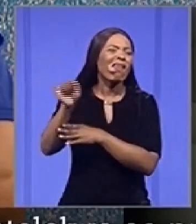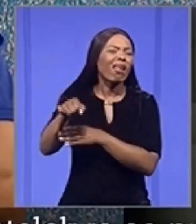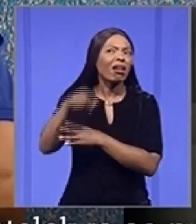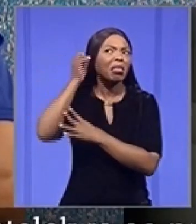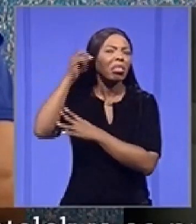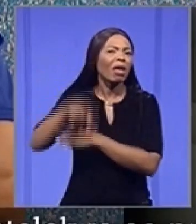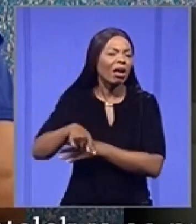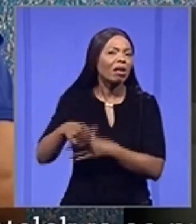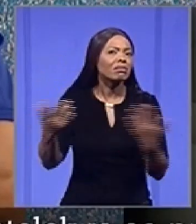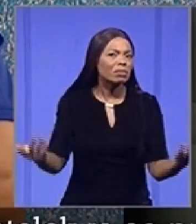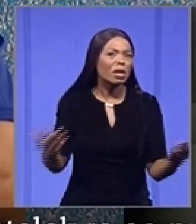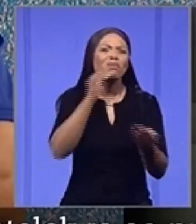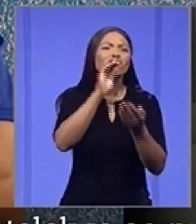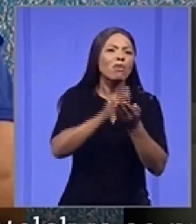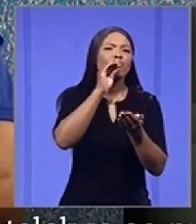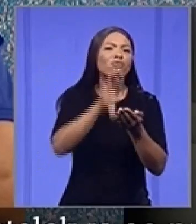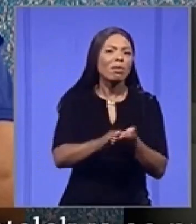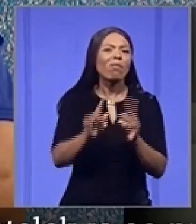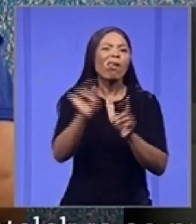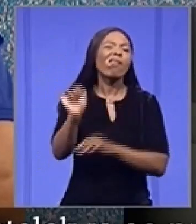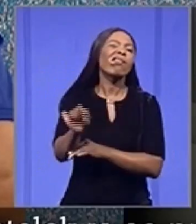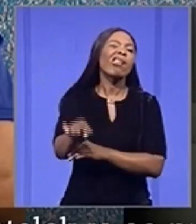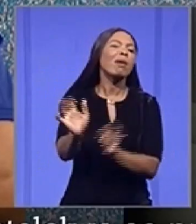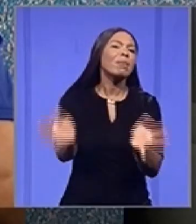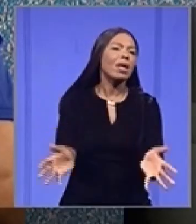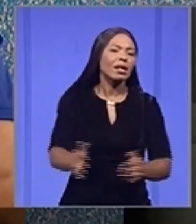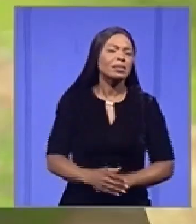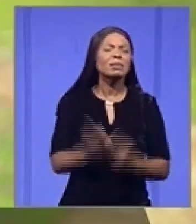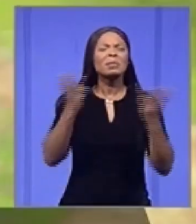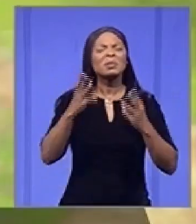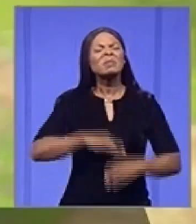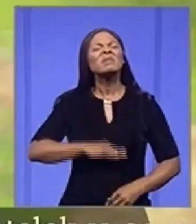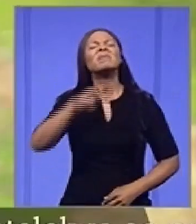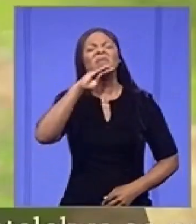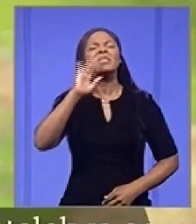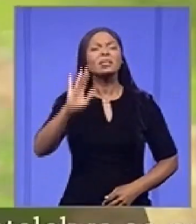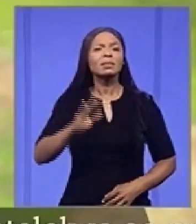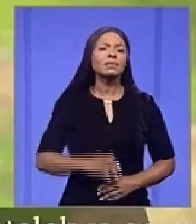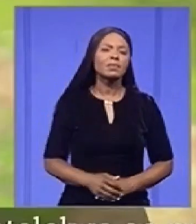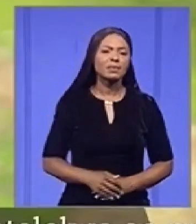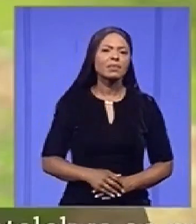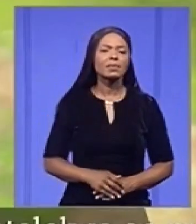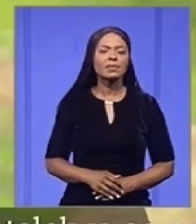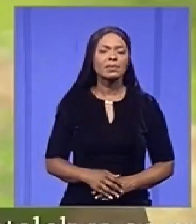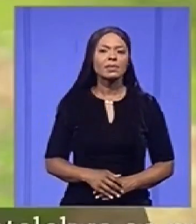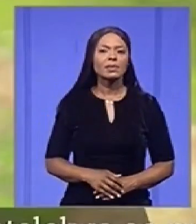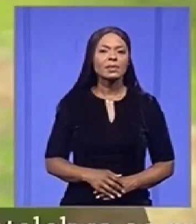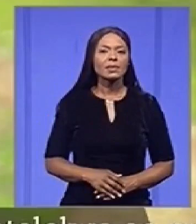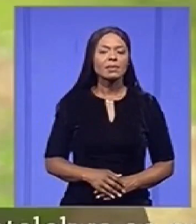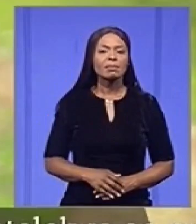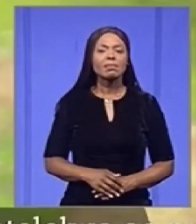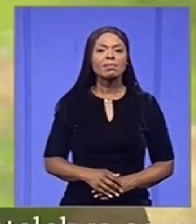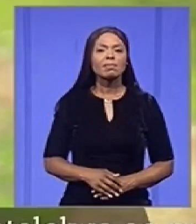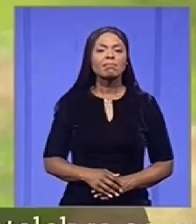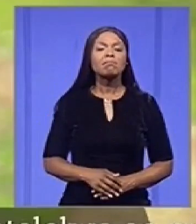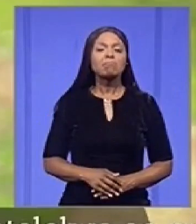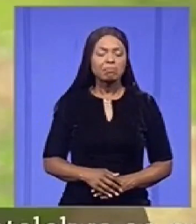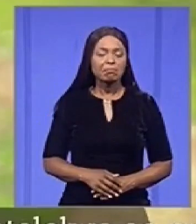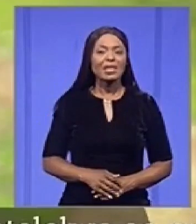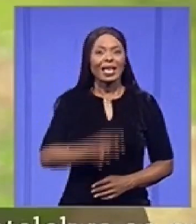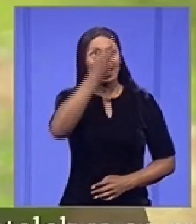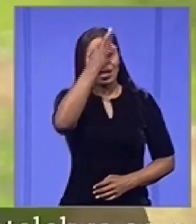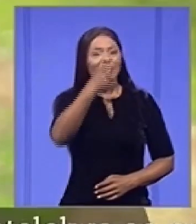and not get to those promises. So I think our people are fed up. The government is claiming it's a CPA